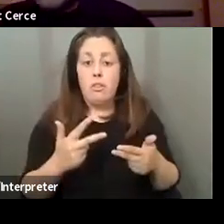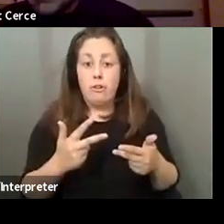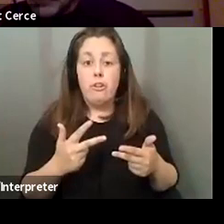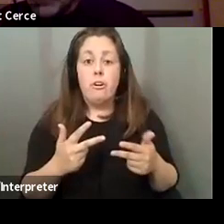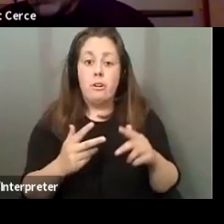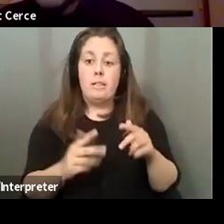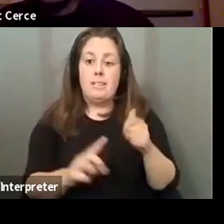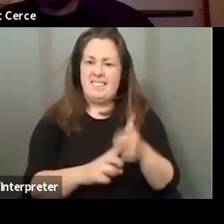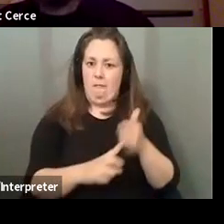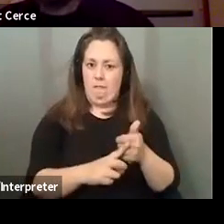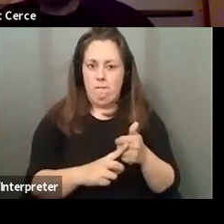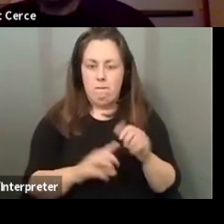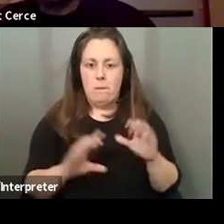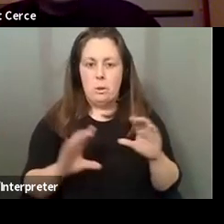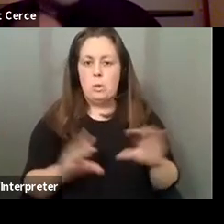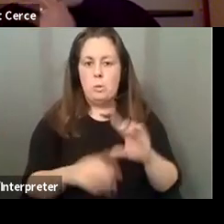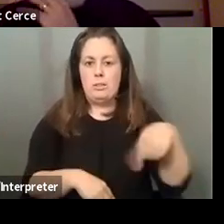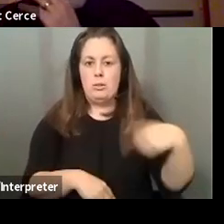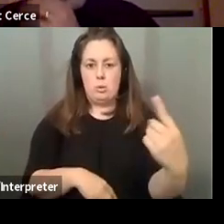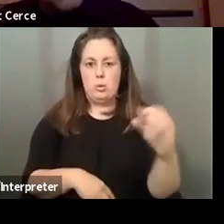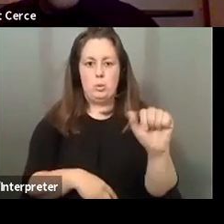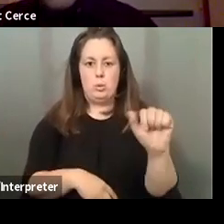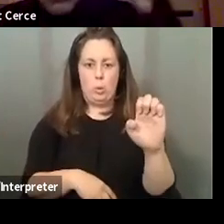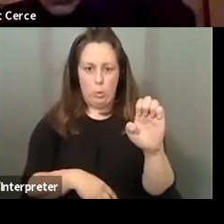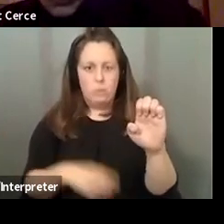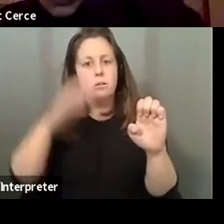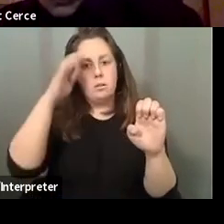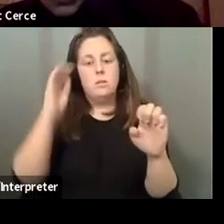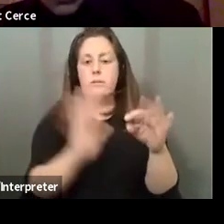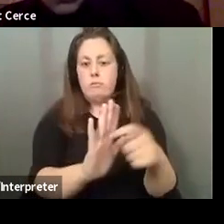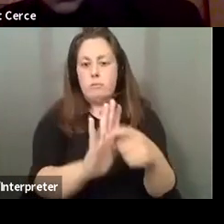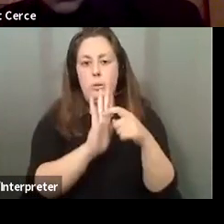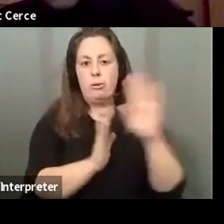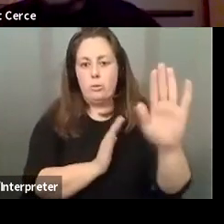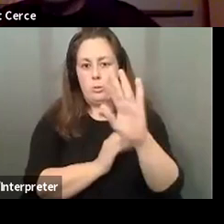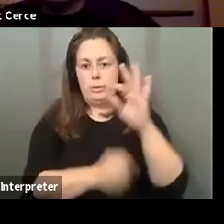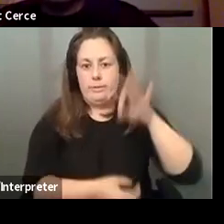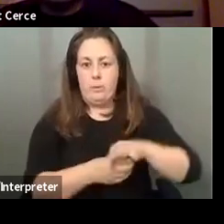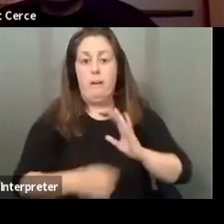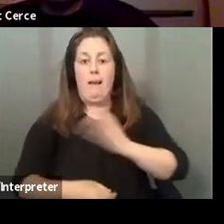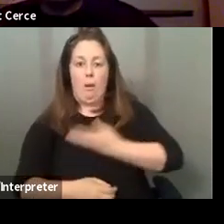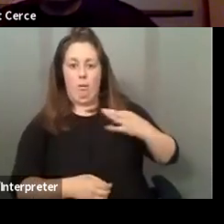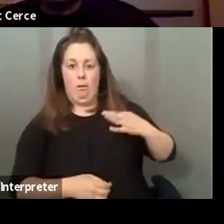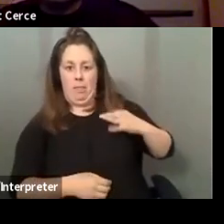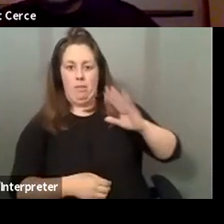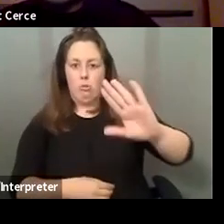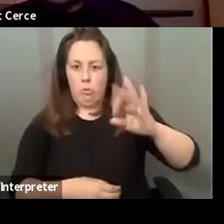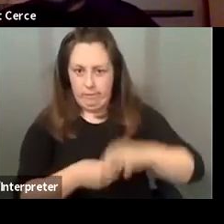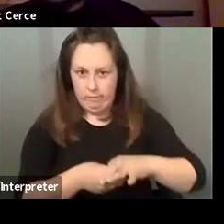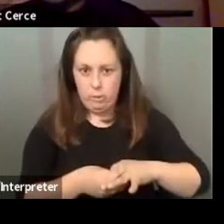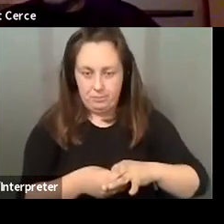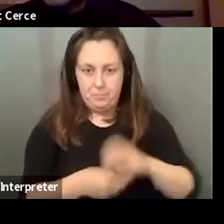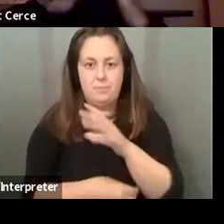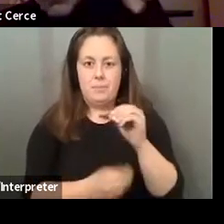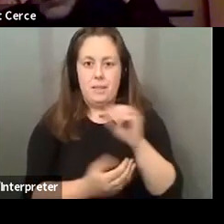yourself just doing it as a soul. And that soul one really just requires your vote, our application, your vote, and an